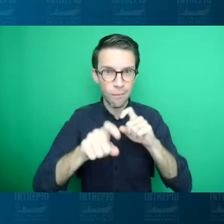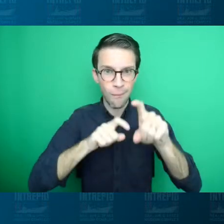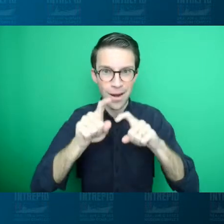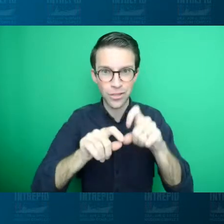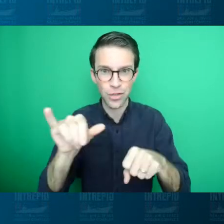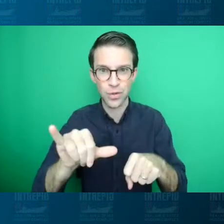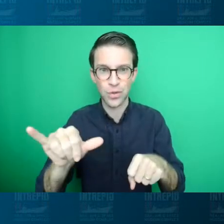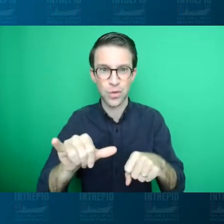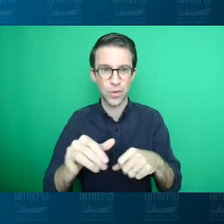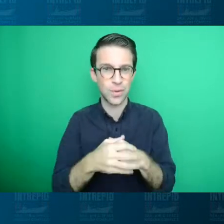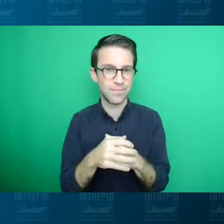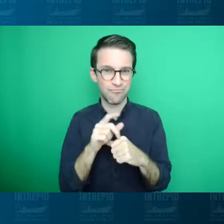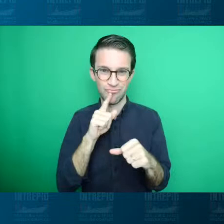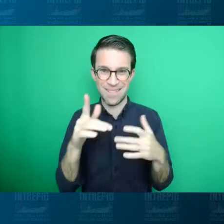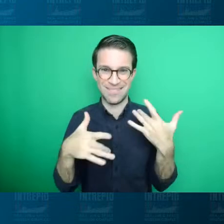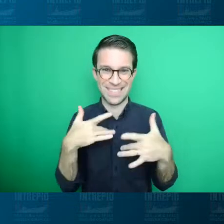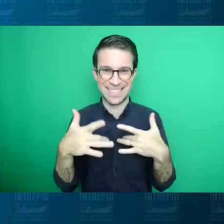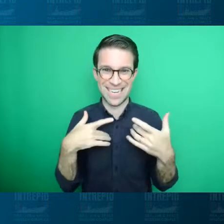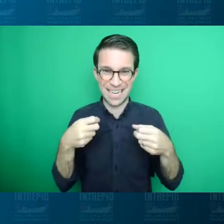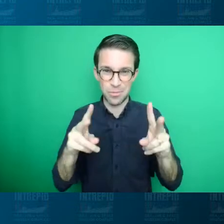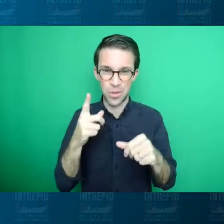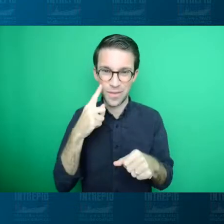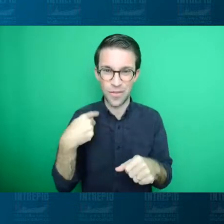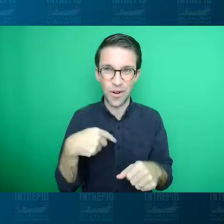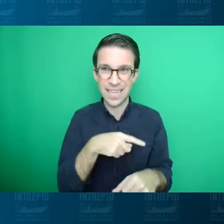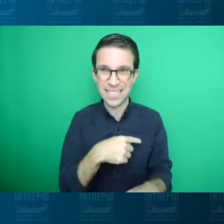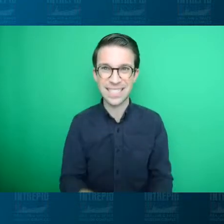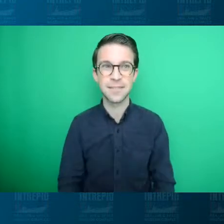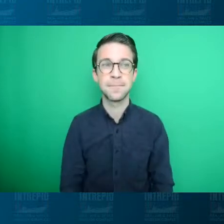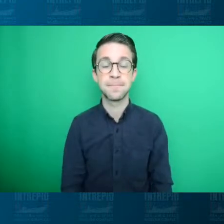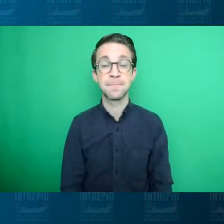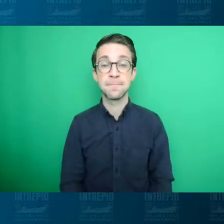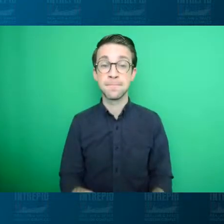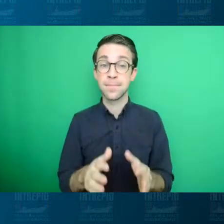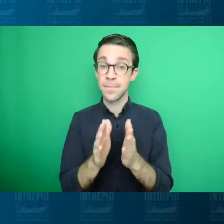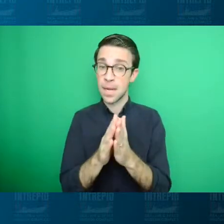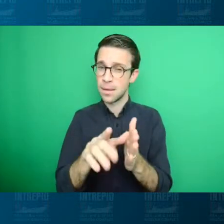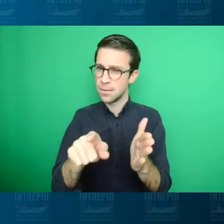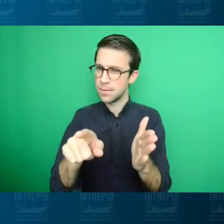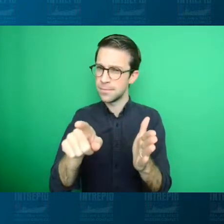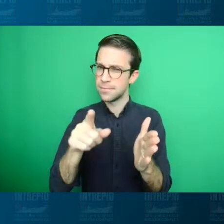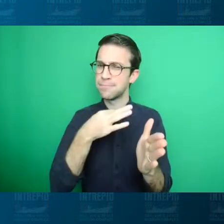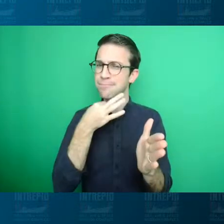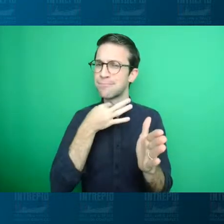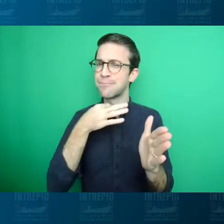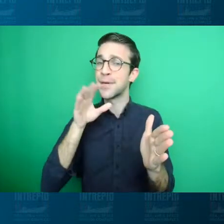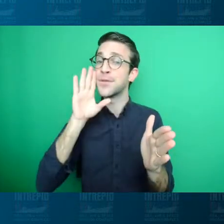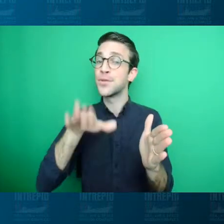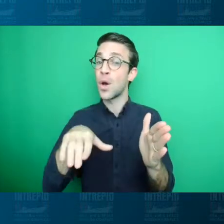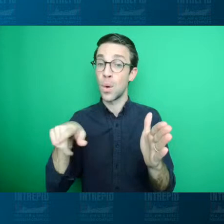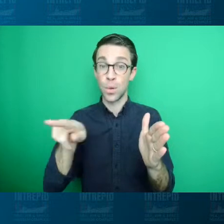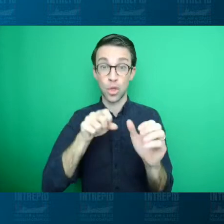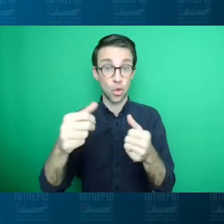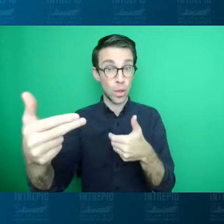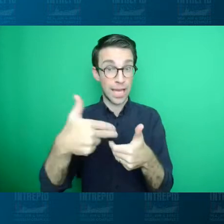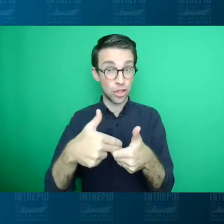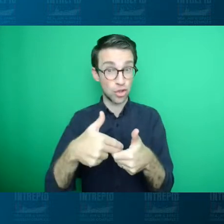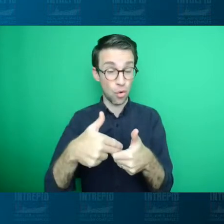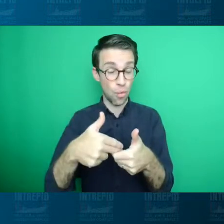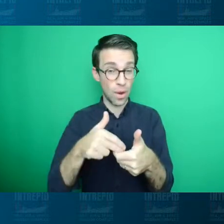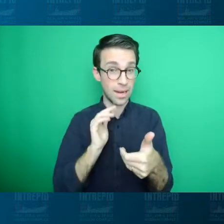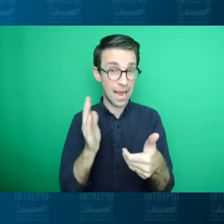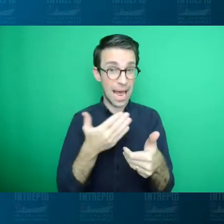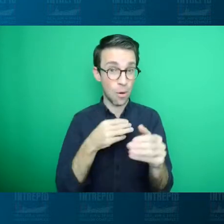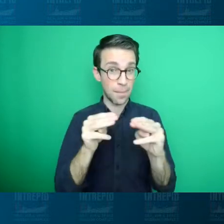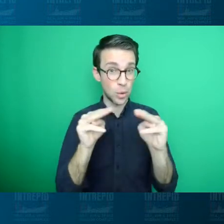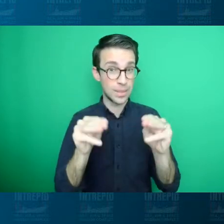also. That was really an exciting opportunity for us. All right, now, did you know, everyone, that you can join the Intrepid Sea, Air, and Space